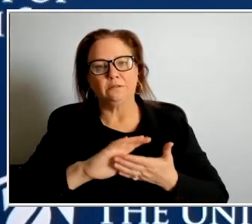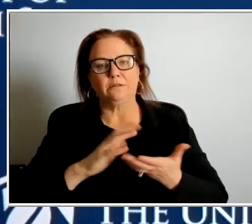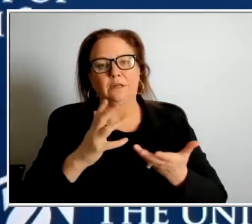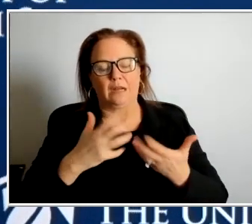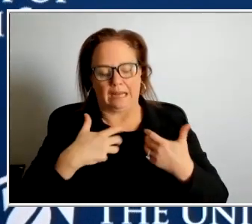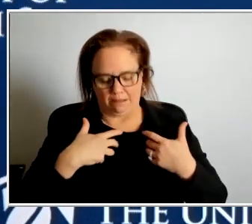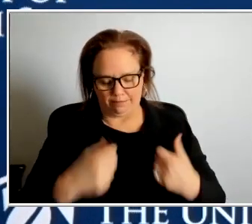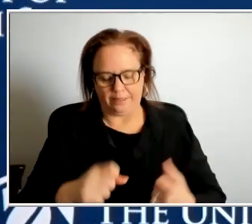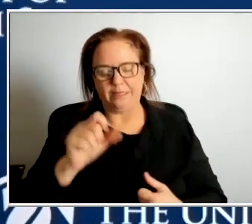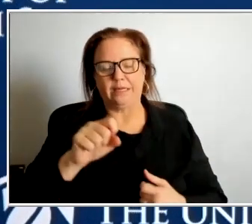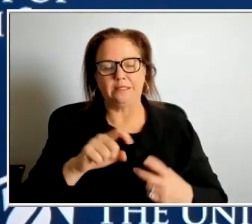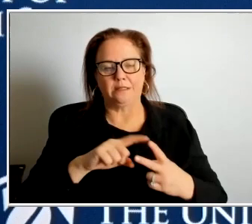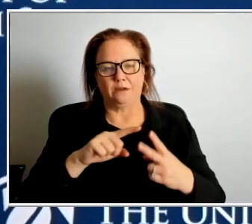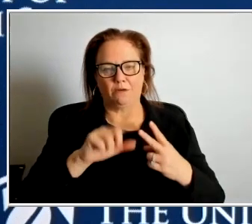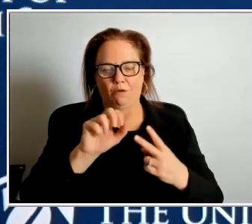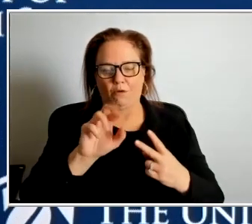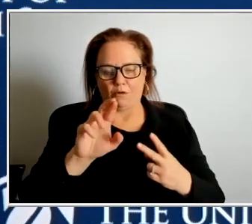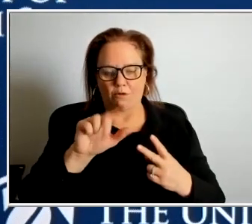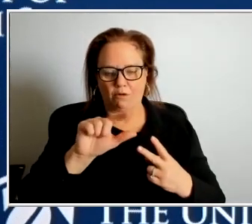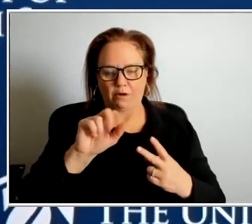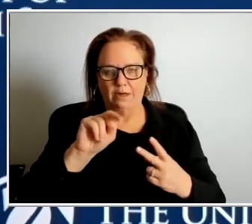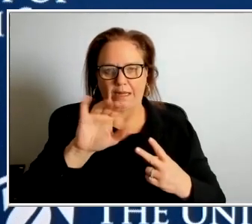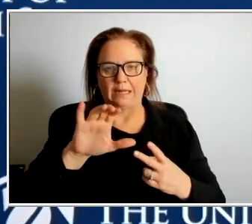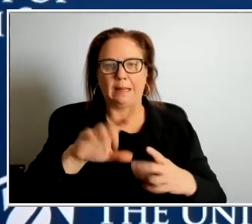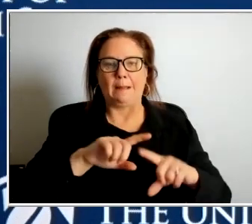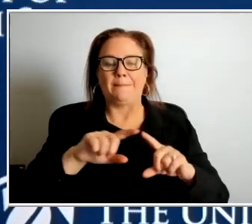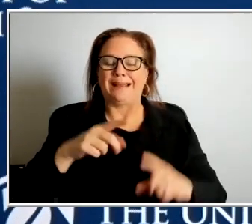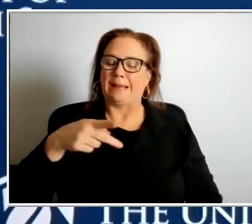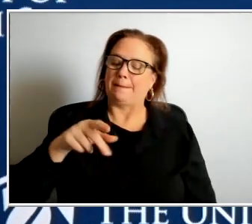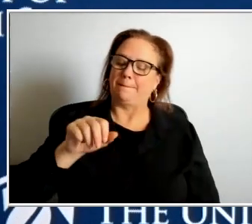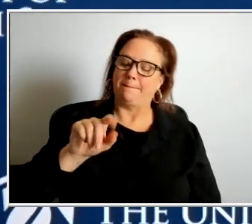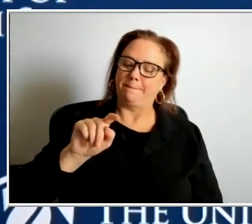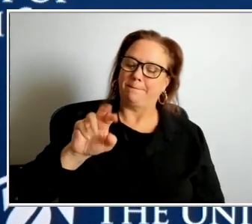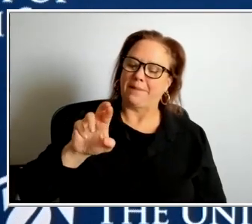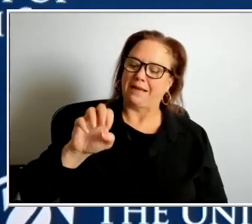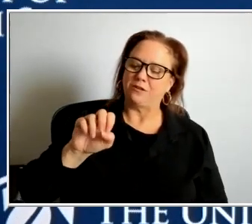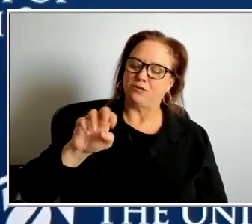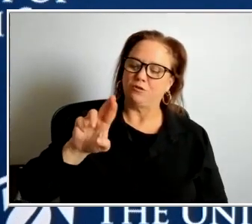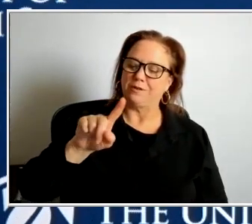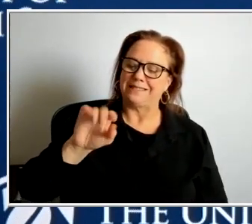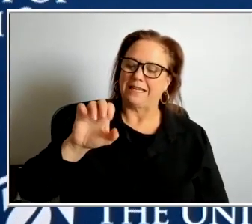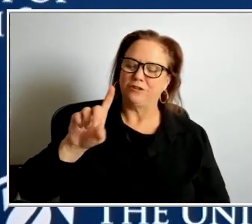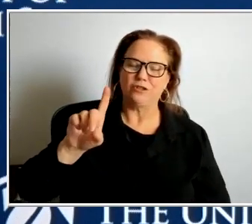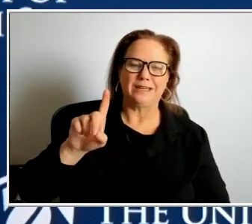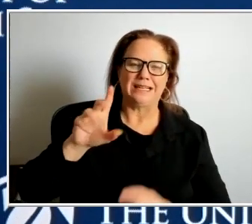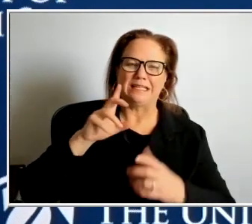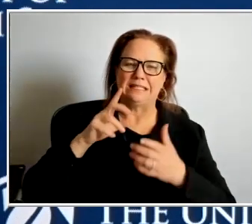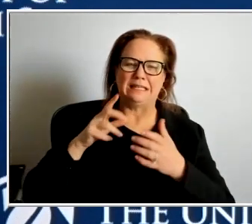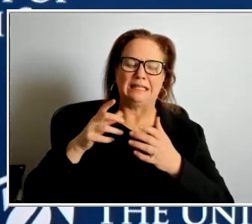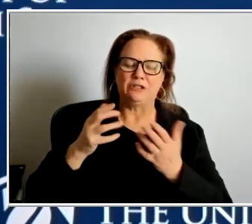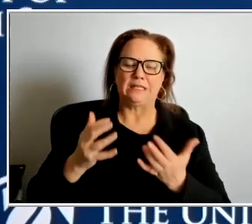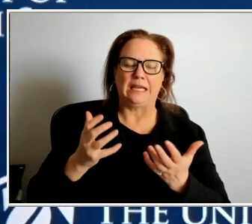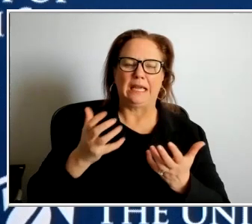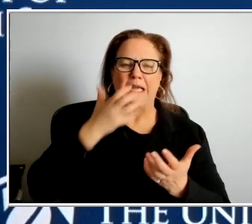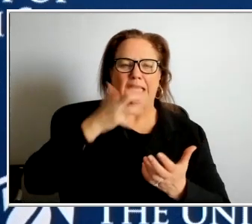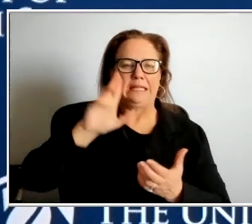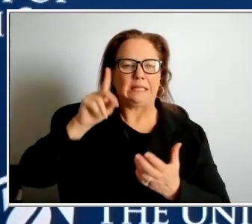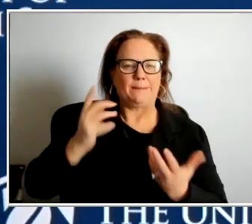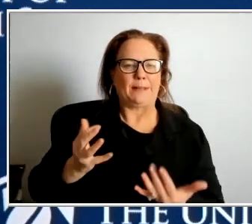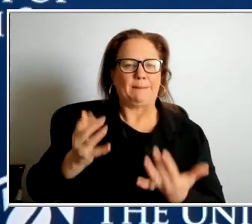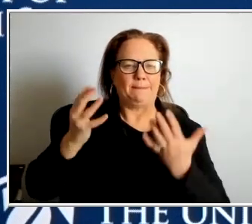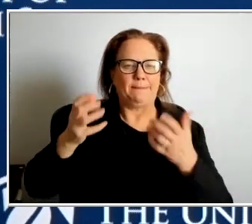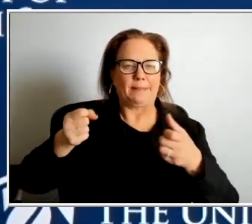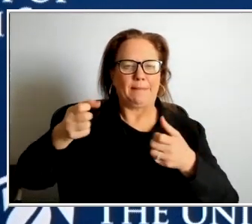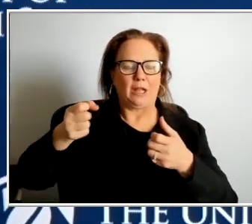healthier and organic and things like that. Pasteurization is just really a simple process that just heats the milk up. When it does that, it